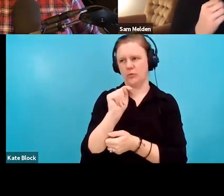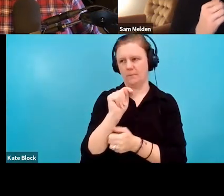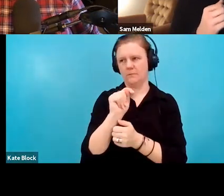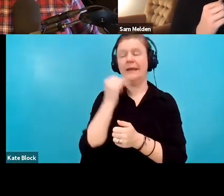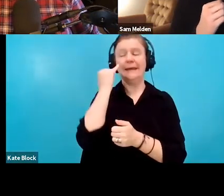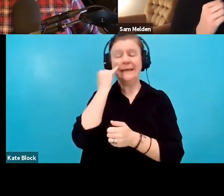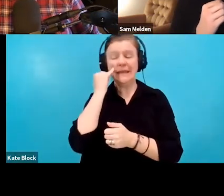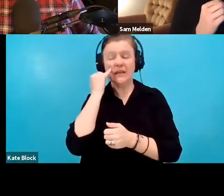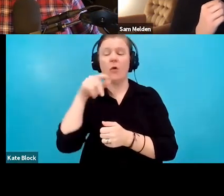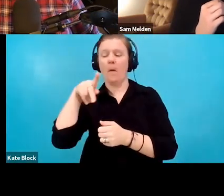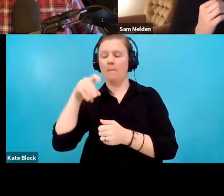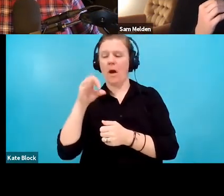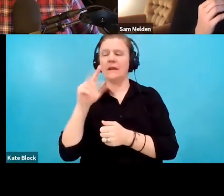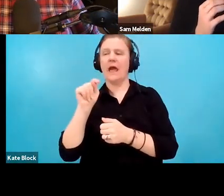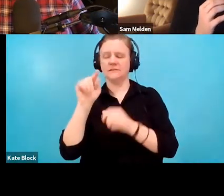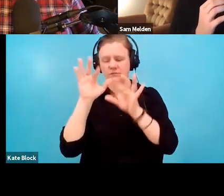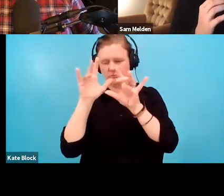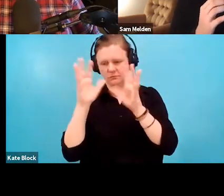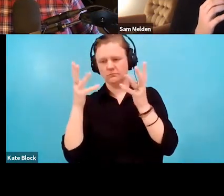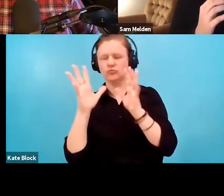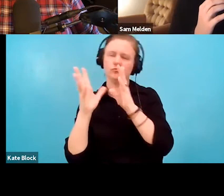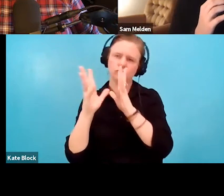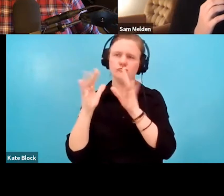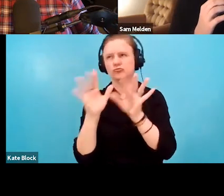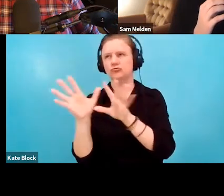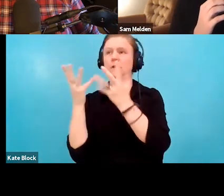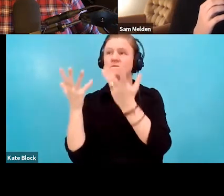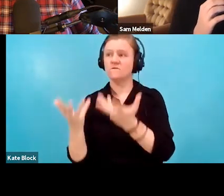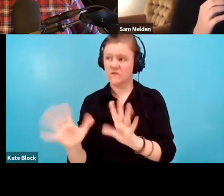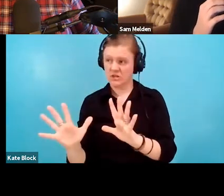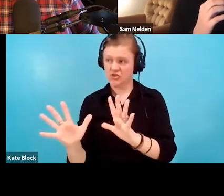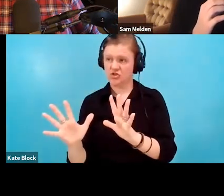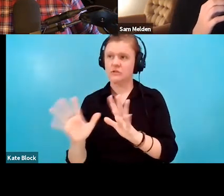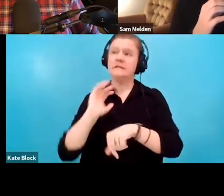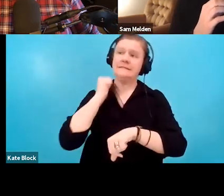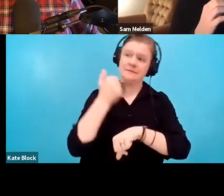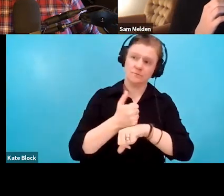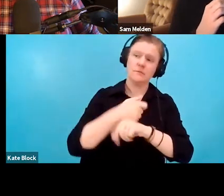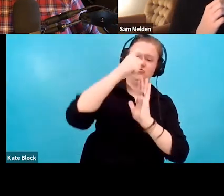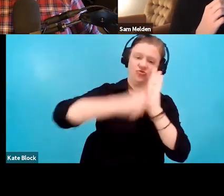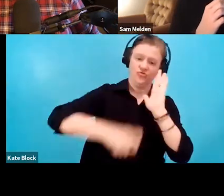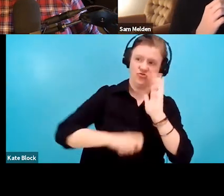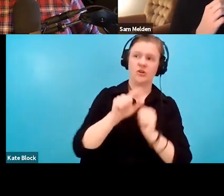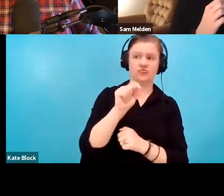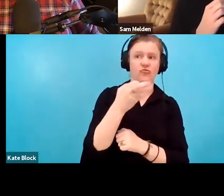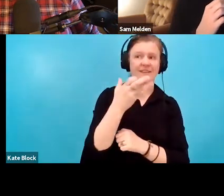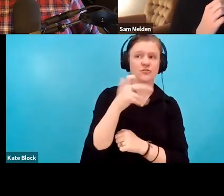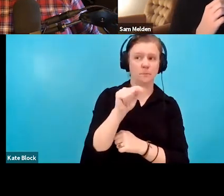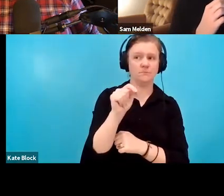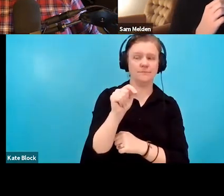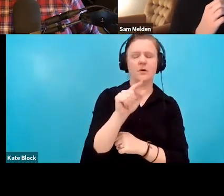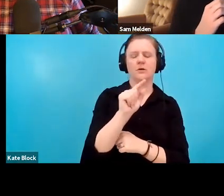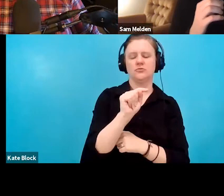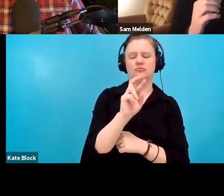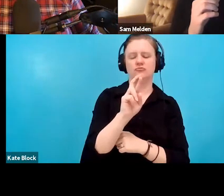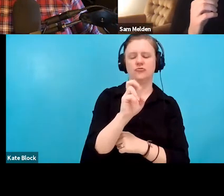podcast, I would suggest either making a transcript yourself if you can. It is a difficult and specific